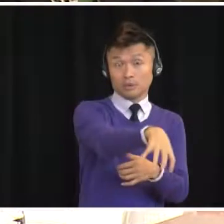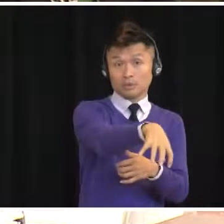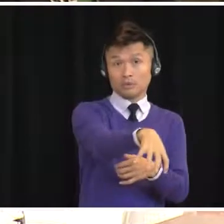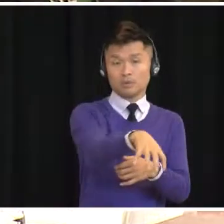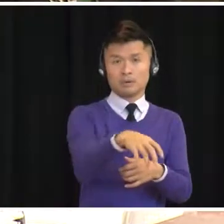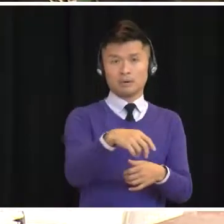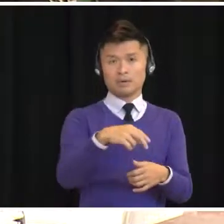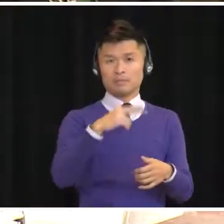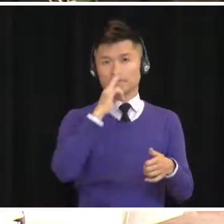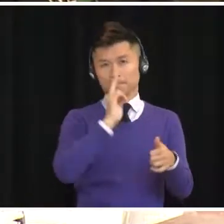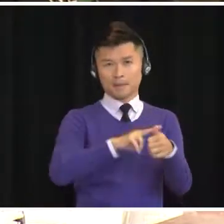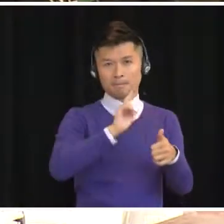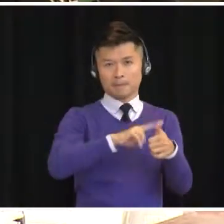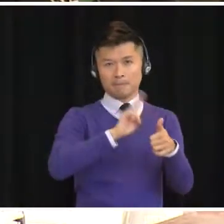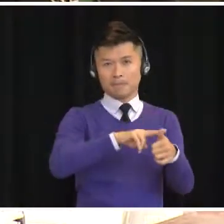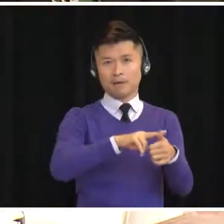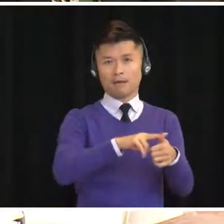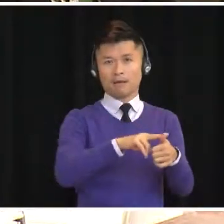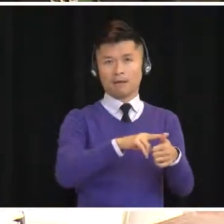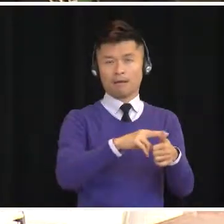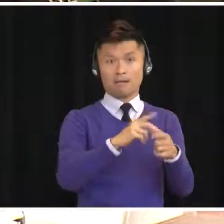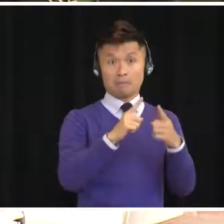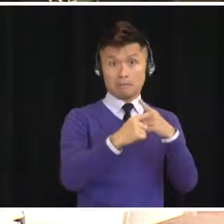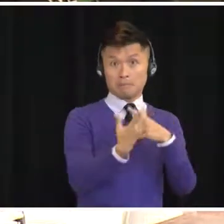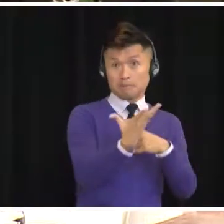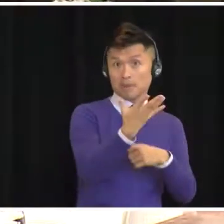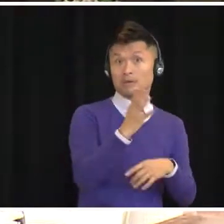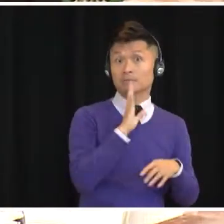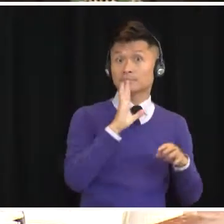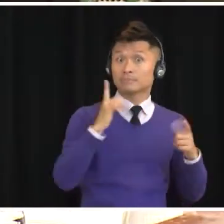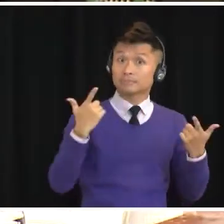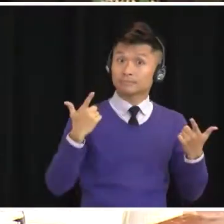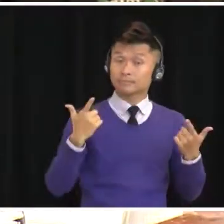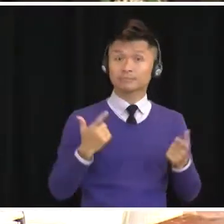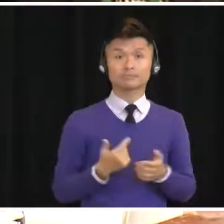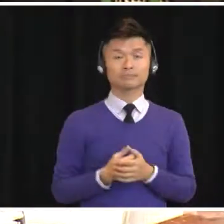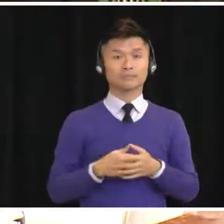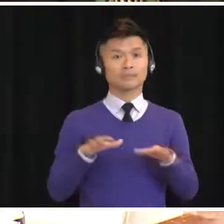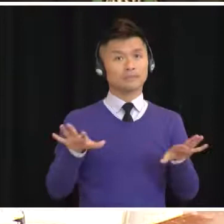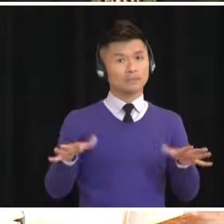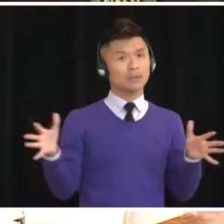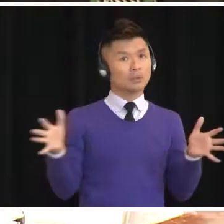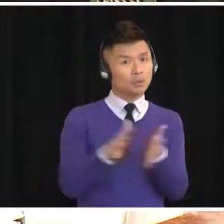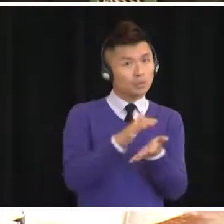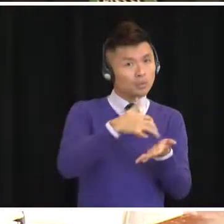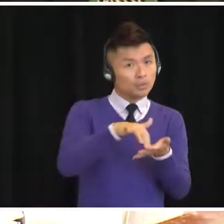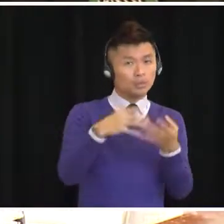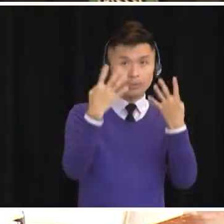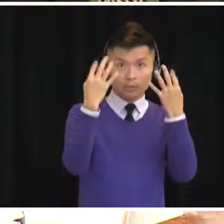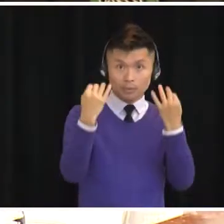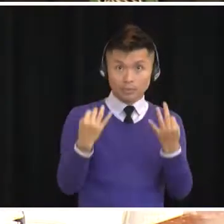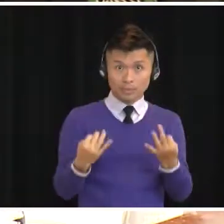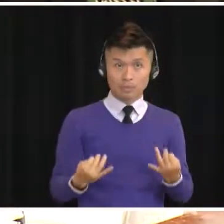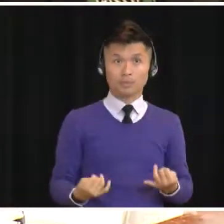disabilities and the percentage of them being abused at institutions,